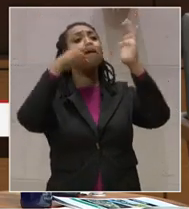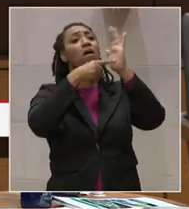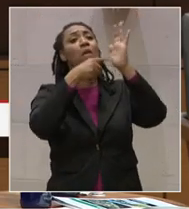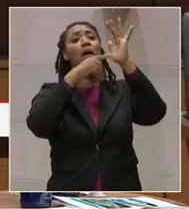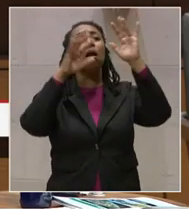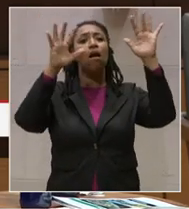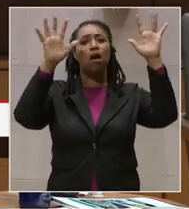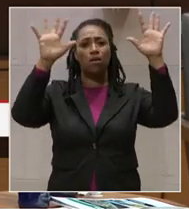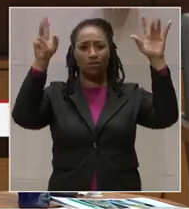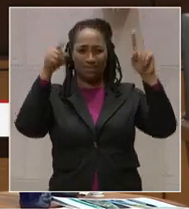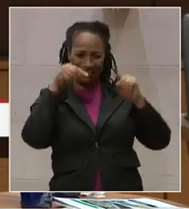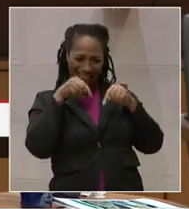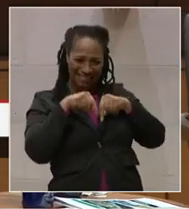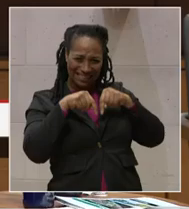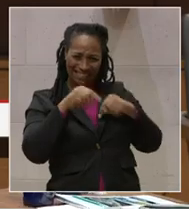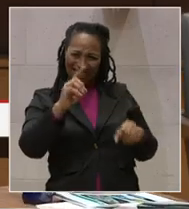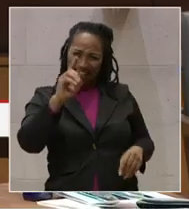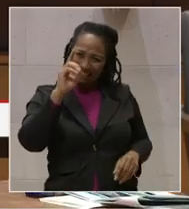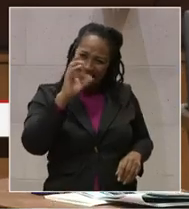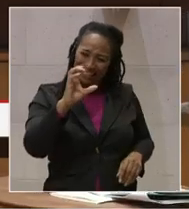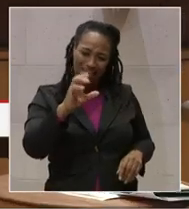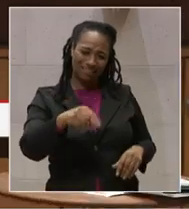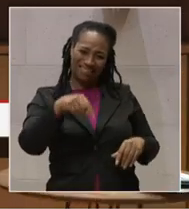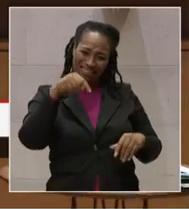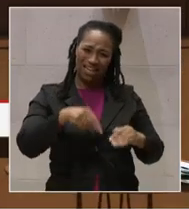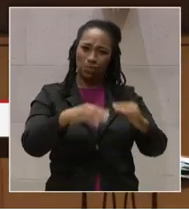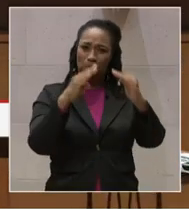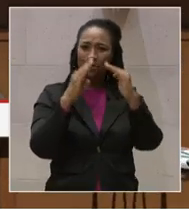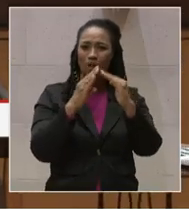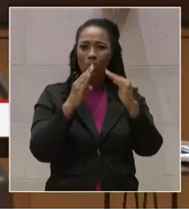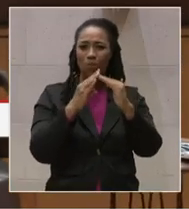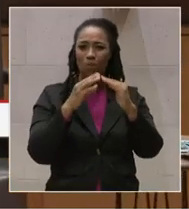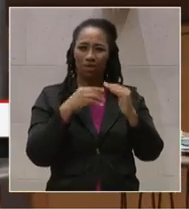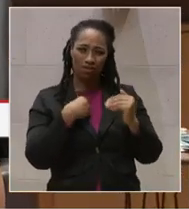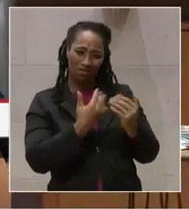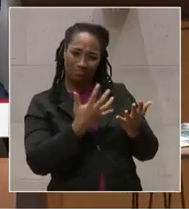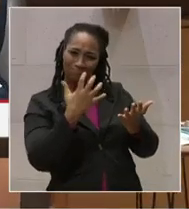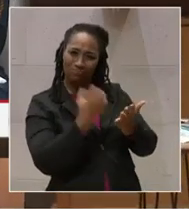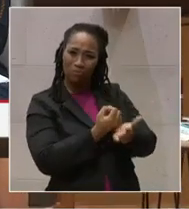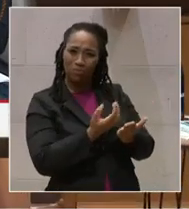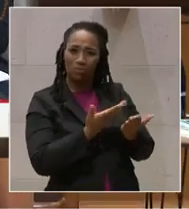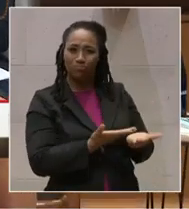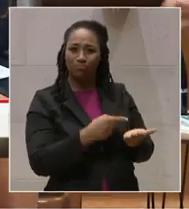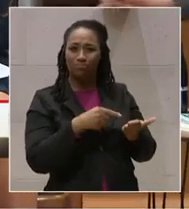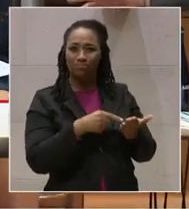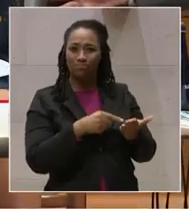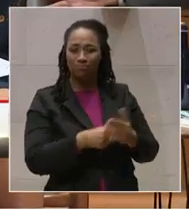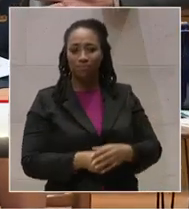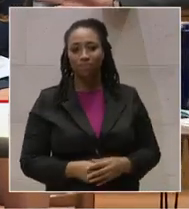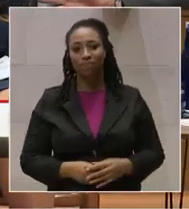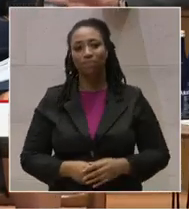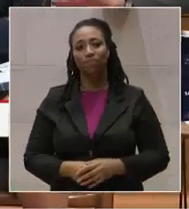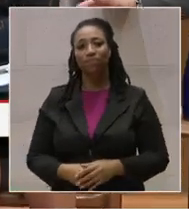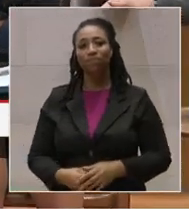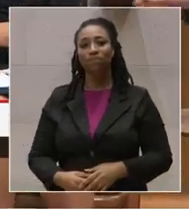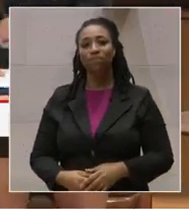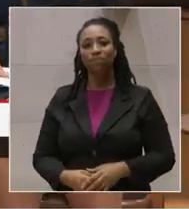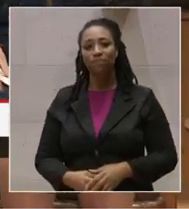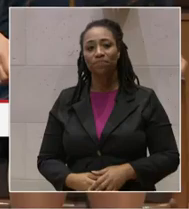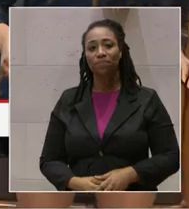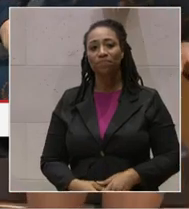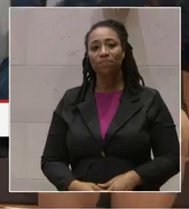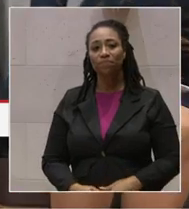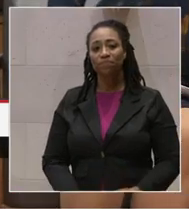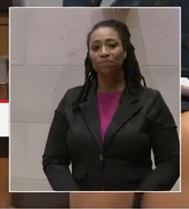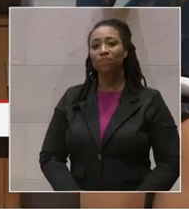to turn it over to Director Green to share a bit more about our story. Sure. On the next slide, we are presenting the Westerly